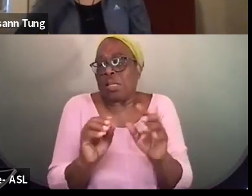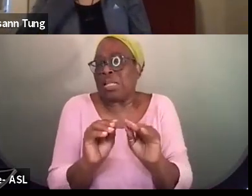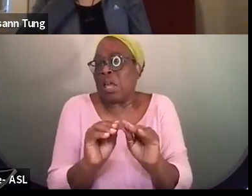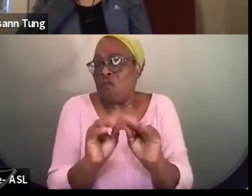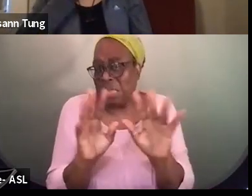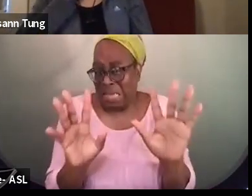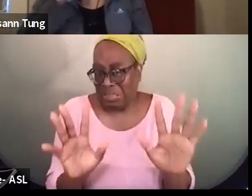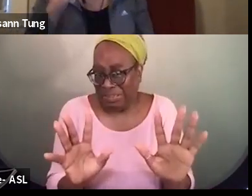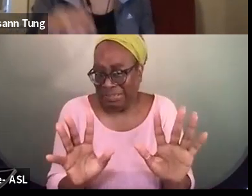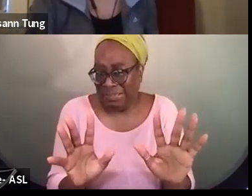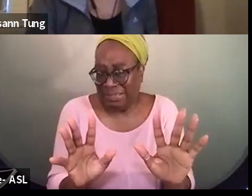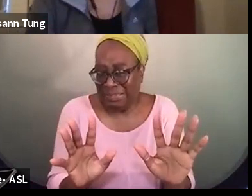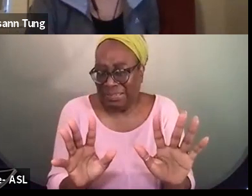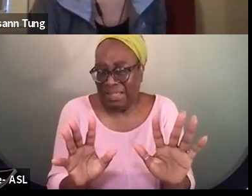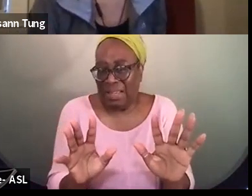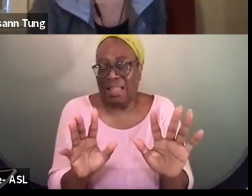else. I know